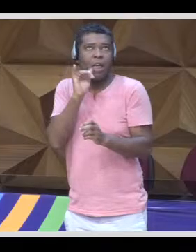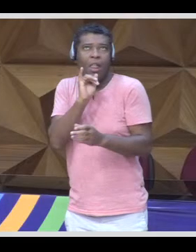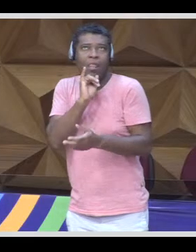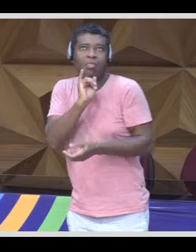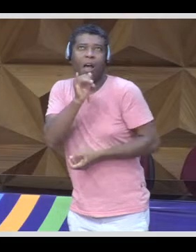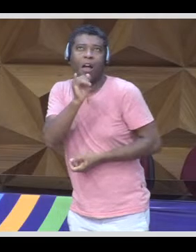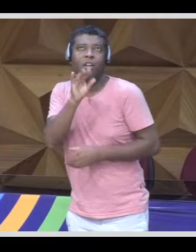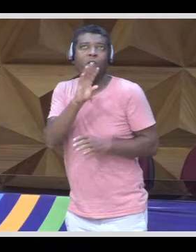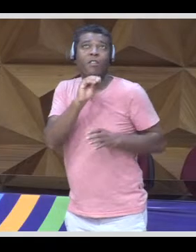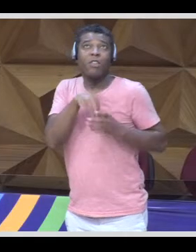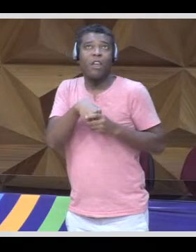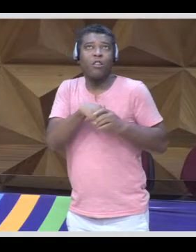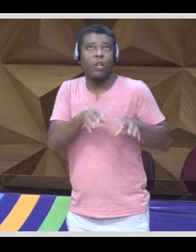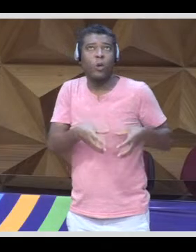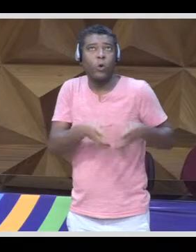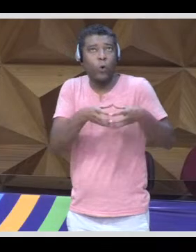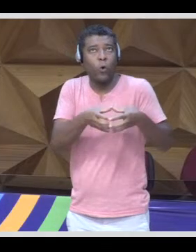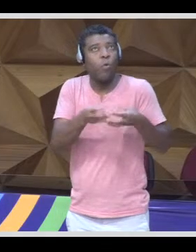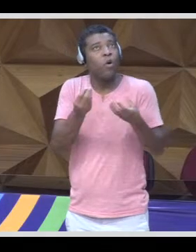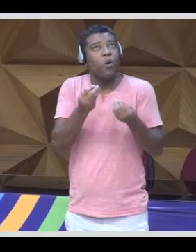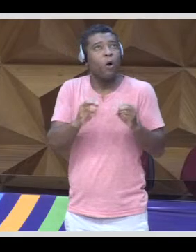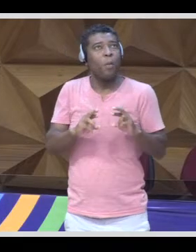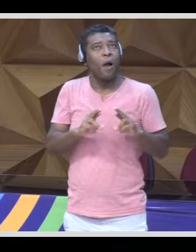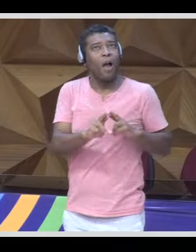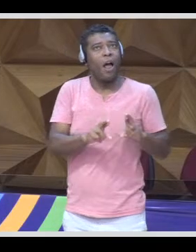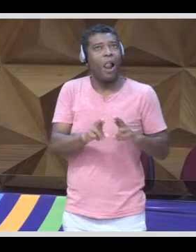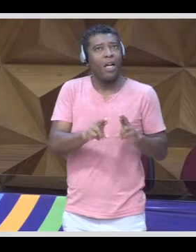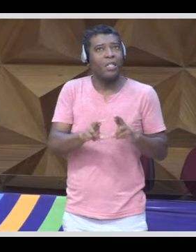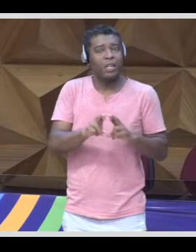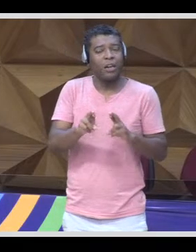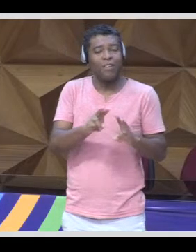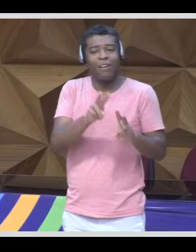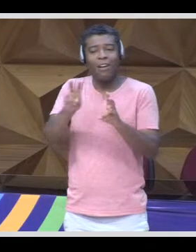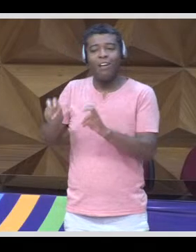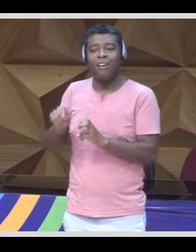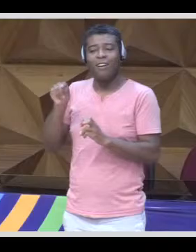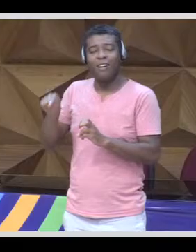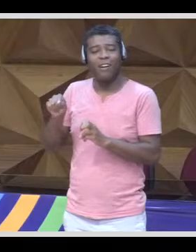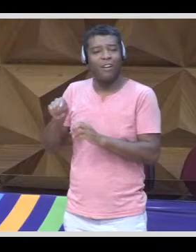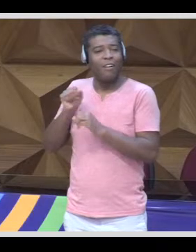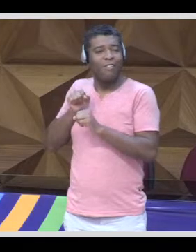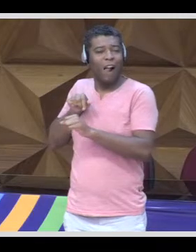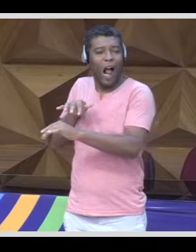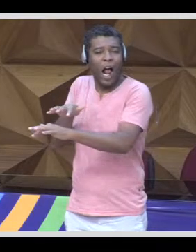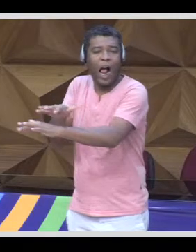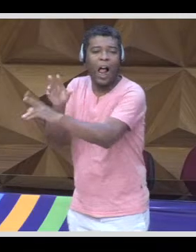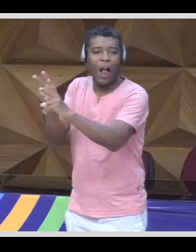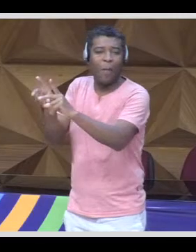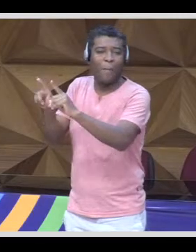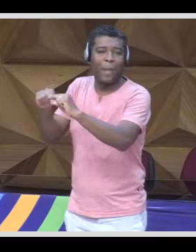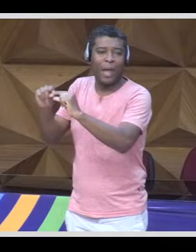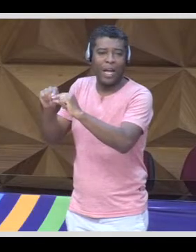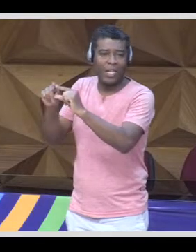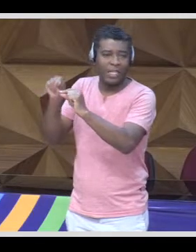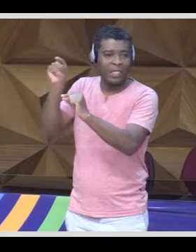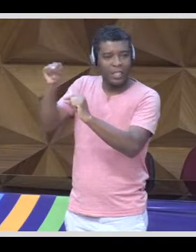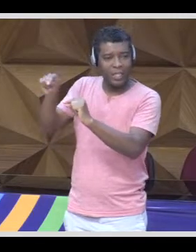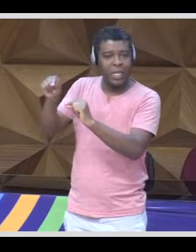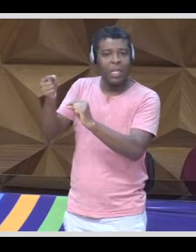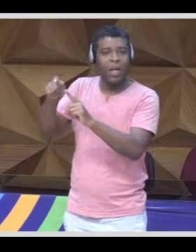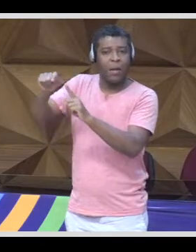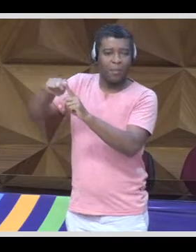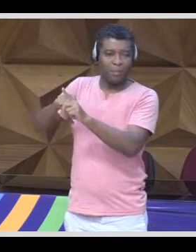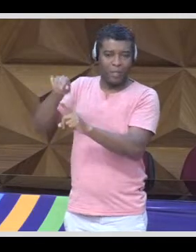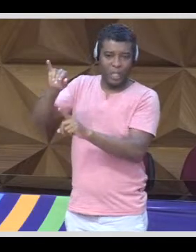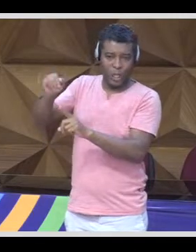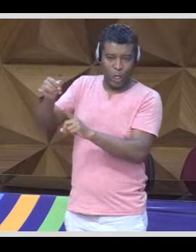relate to the phenomenon, which is the riots, which is the riots in Brasilia in January 8th. So here